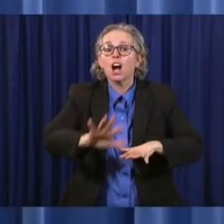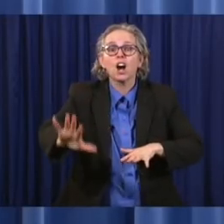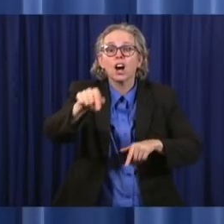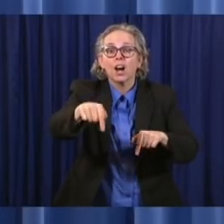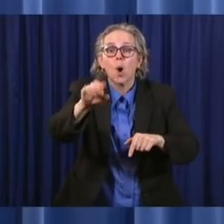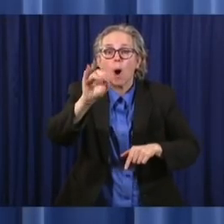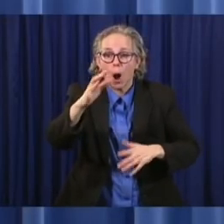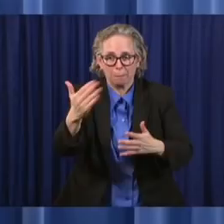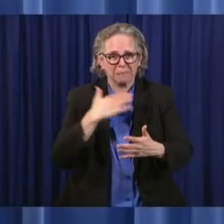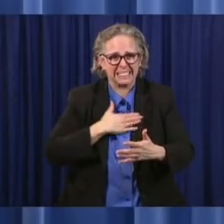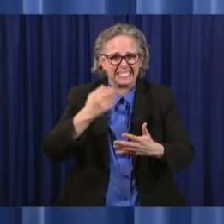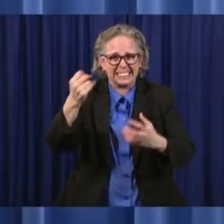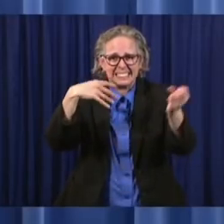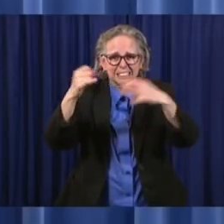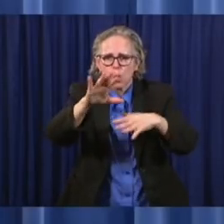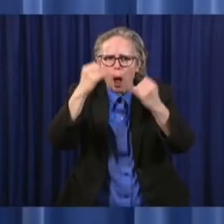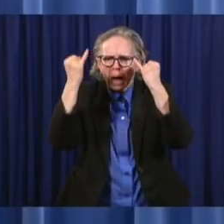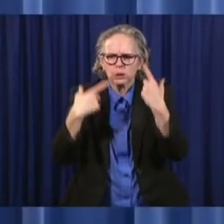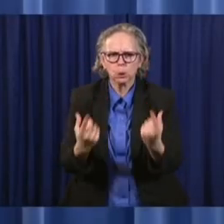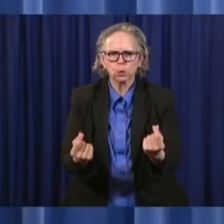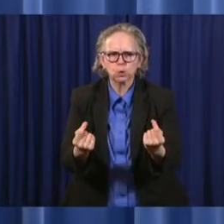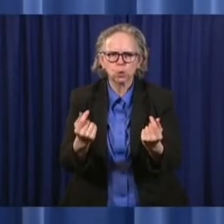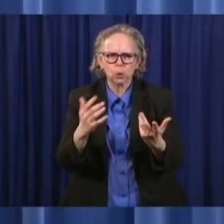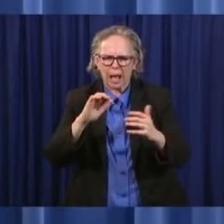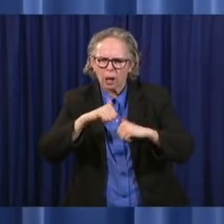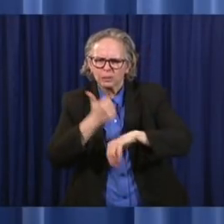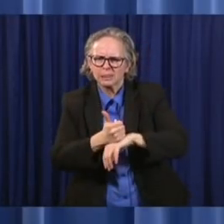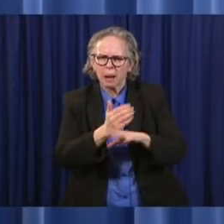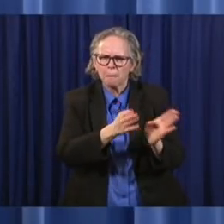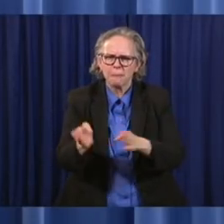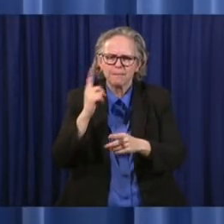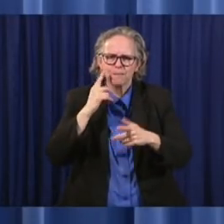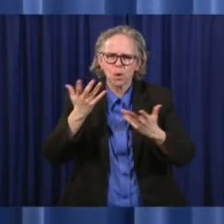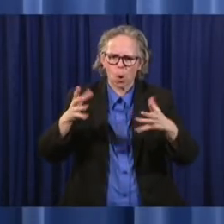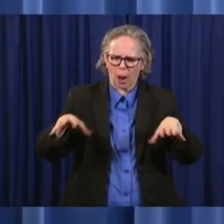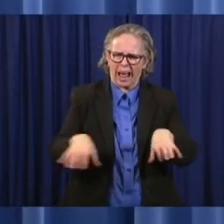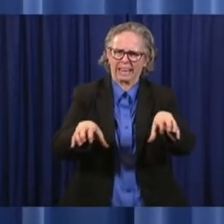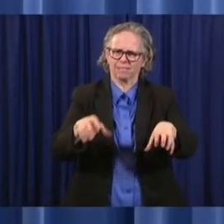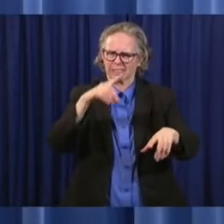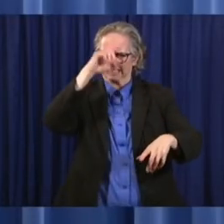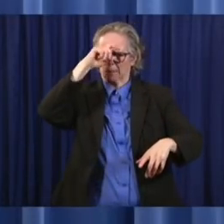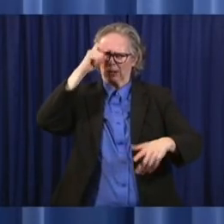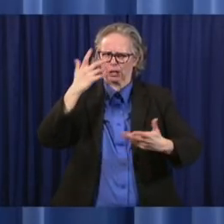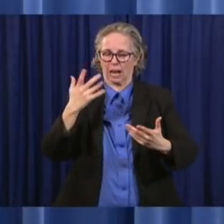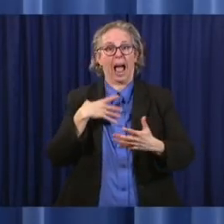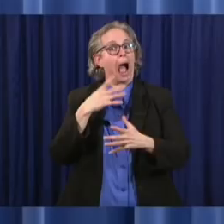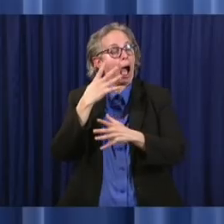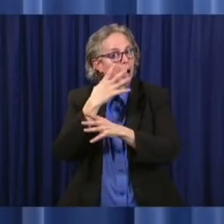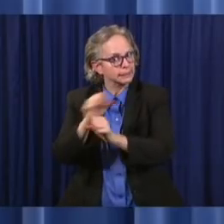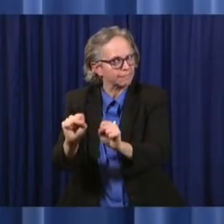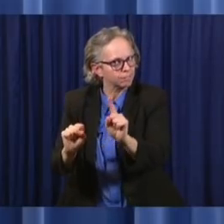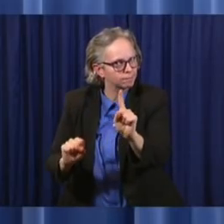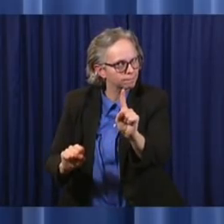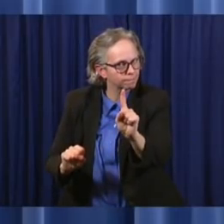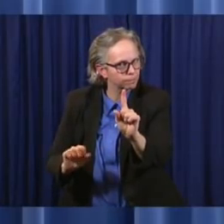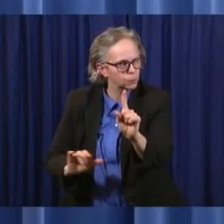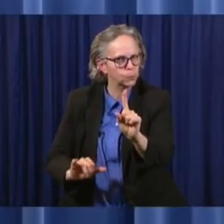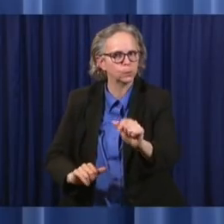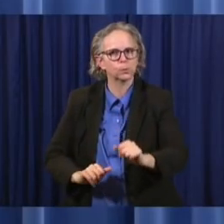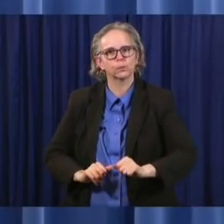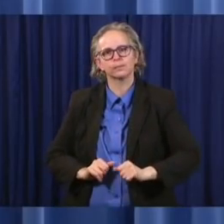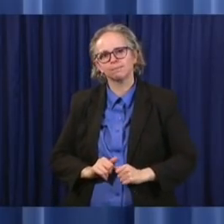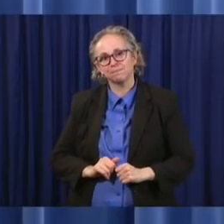of ideas about how you could balance the safety of that at the same time allow kids to be kids.